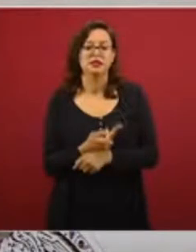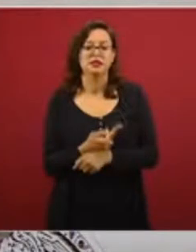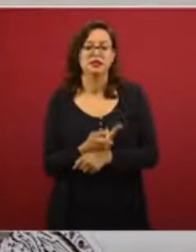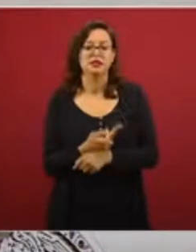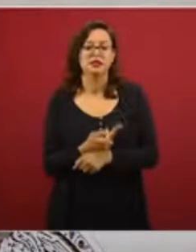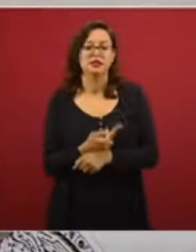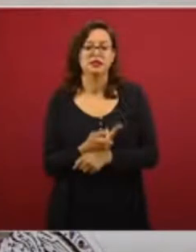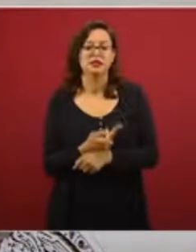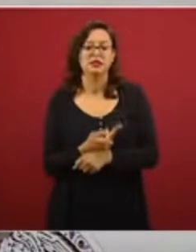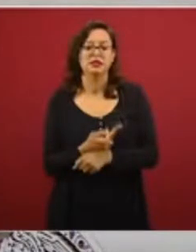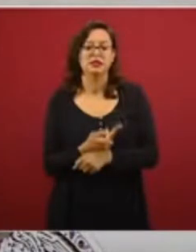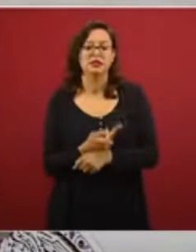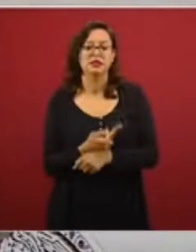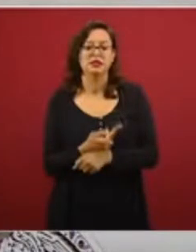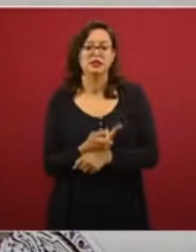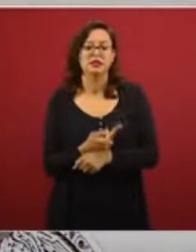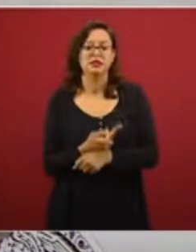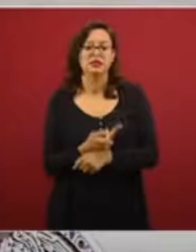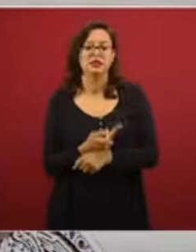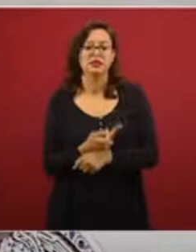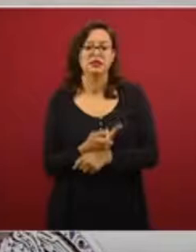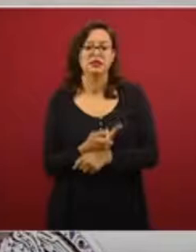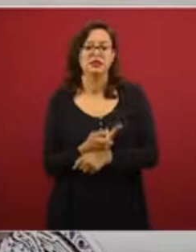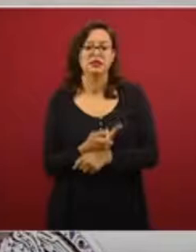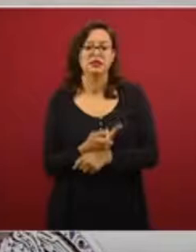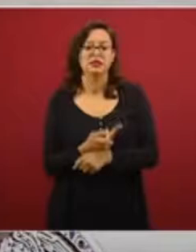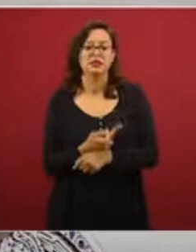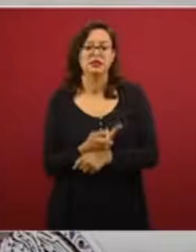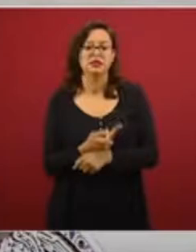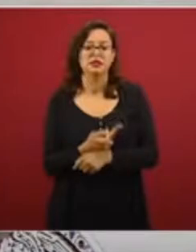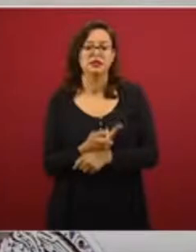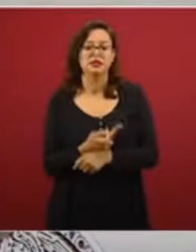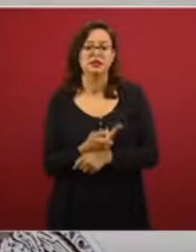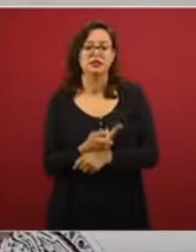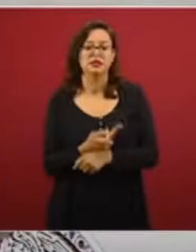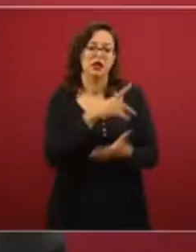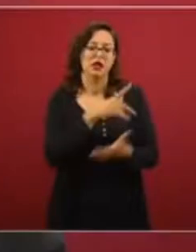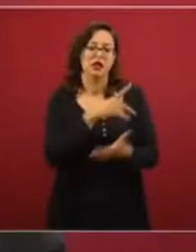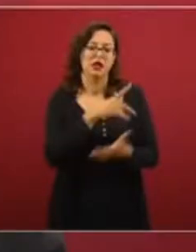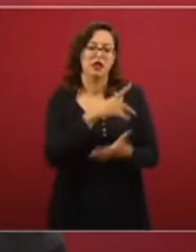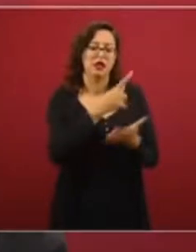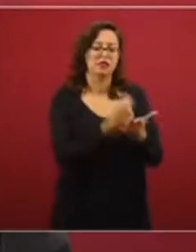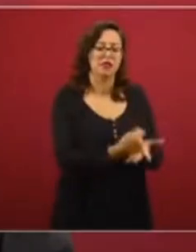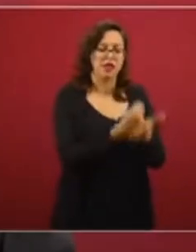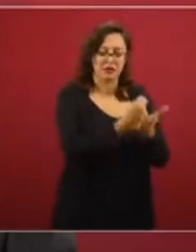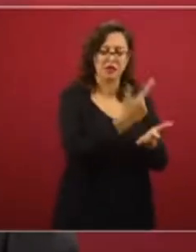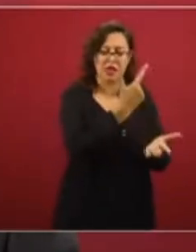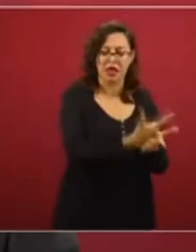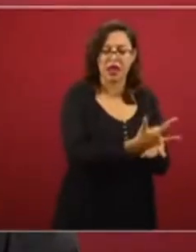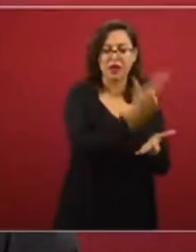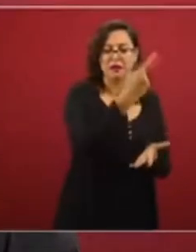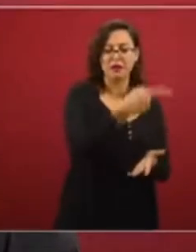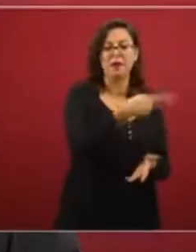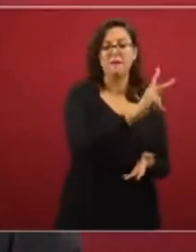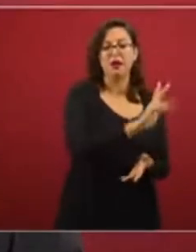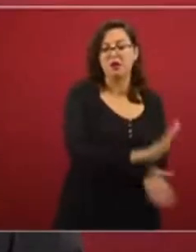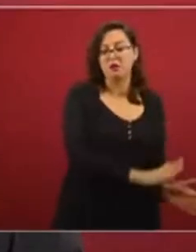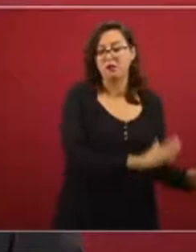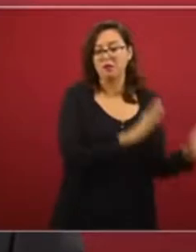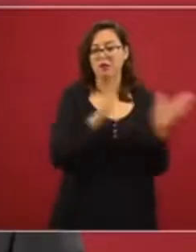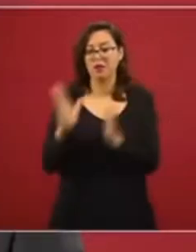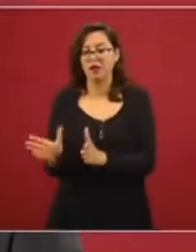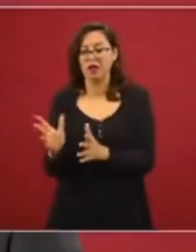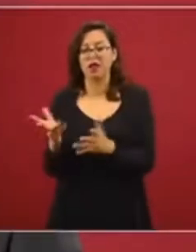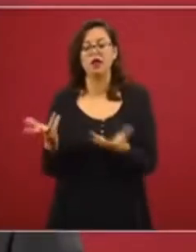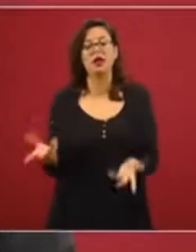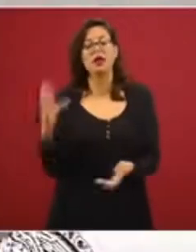which are analogous to the intensive care of patients. Parecidas a la terapia intensiva, cuando hablamos de camas,